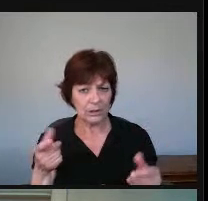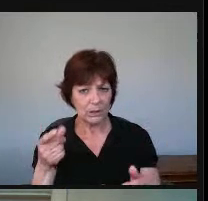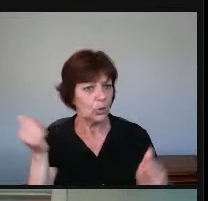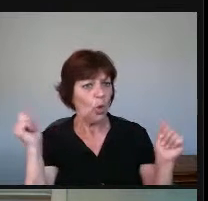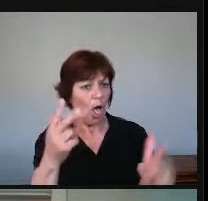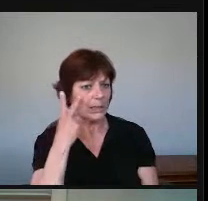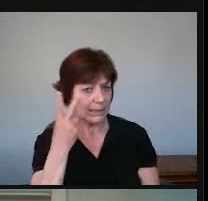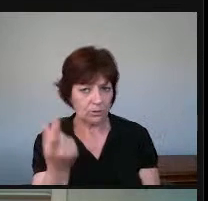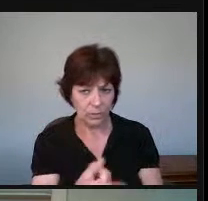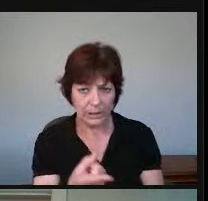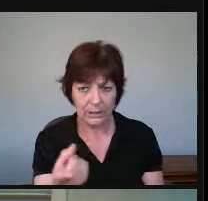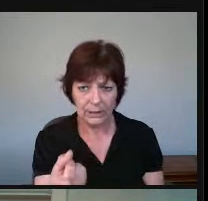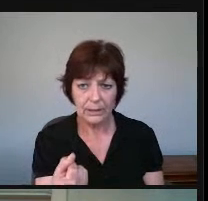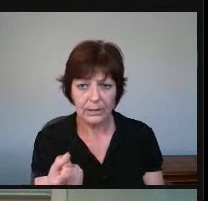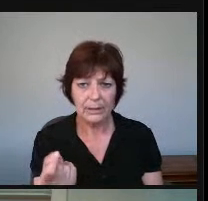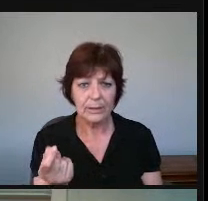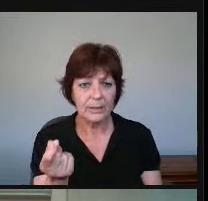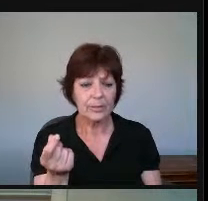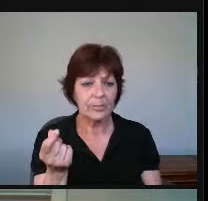right?